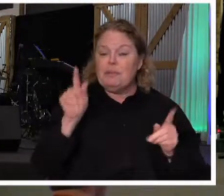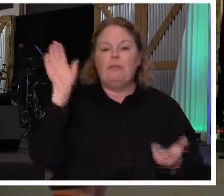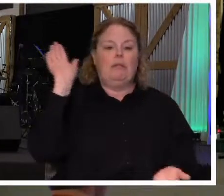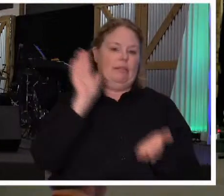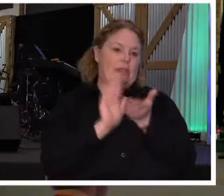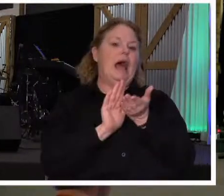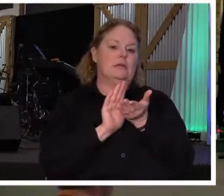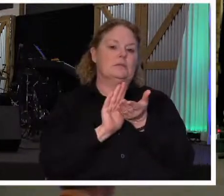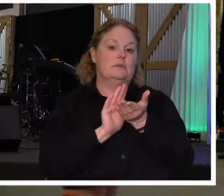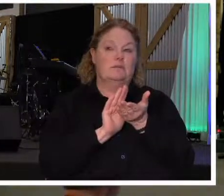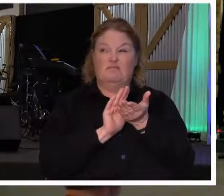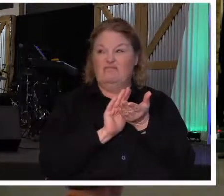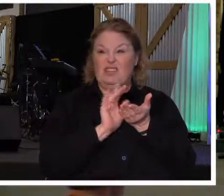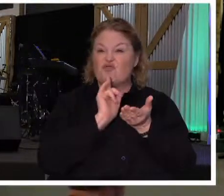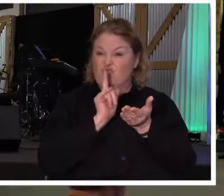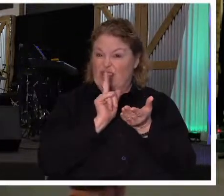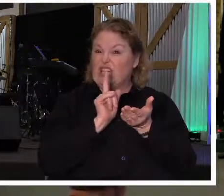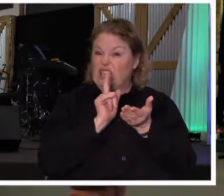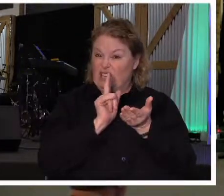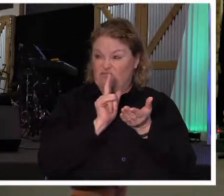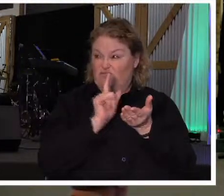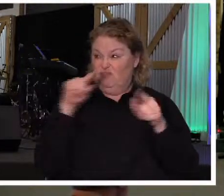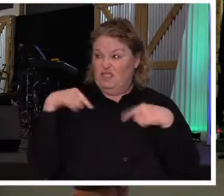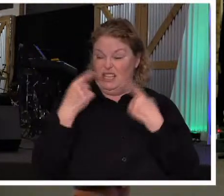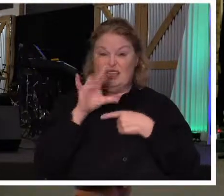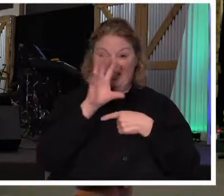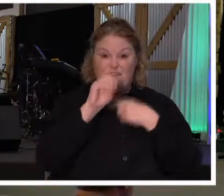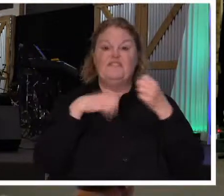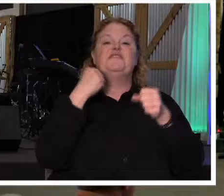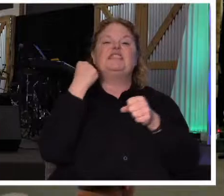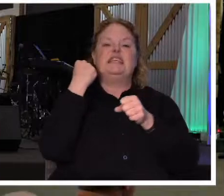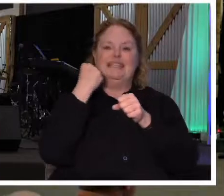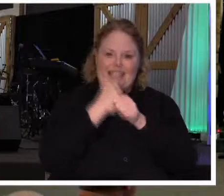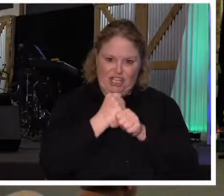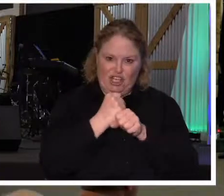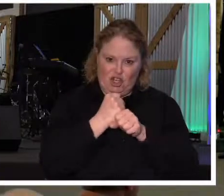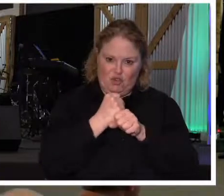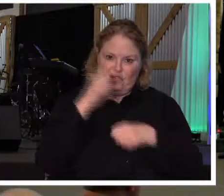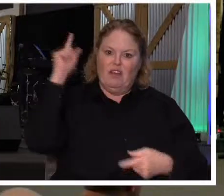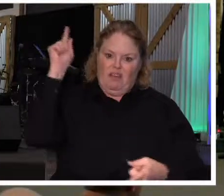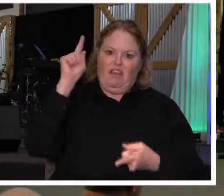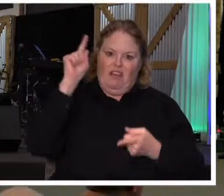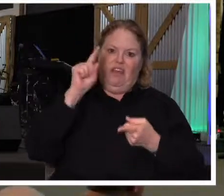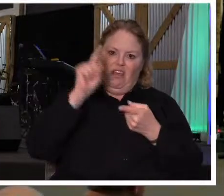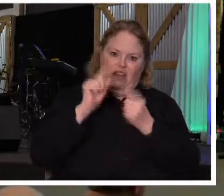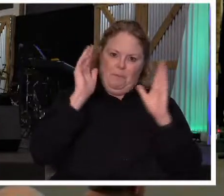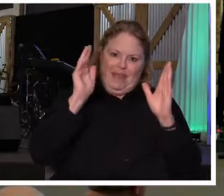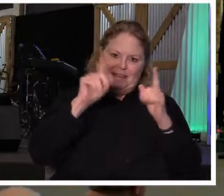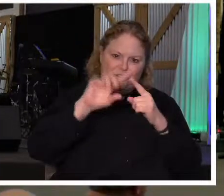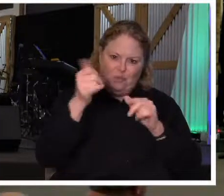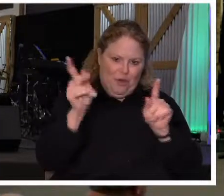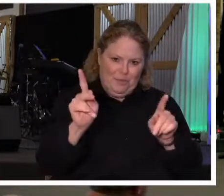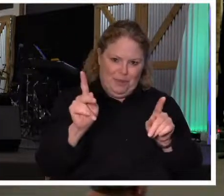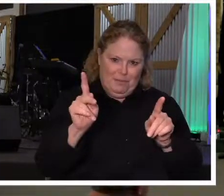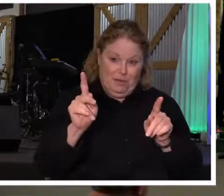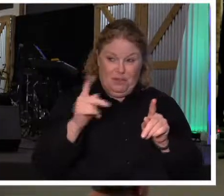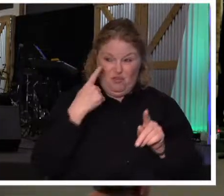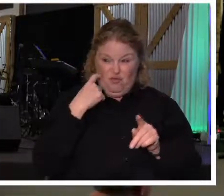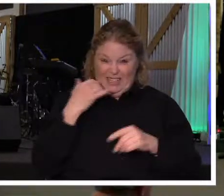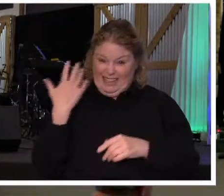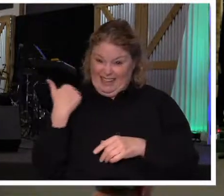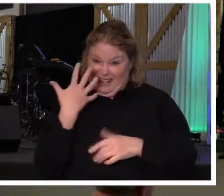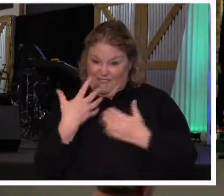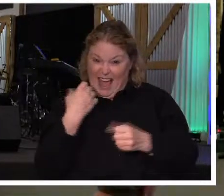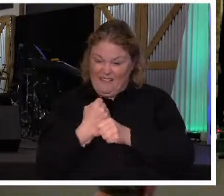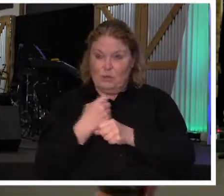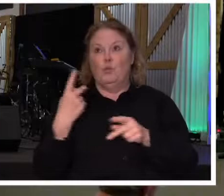been taking place over the last 50 years, but has particularly accelerated in its recognition over the last few years.